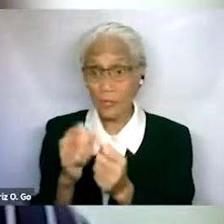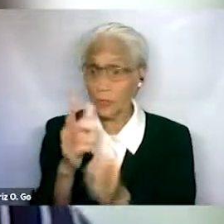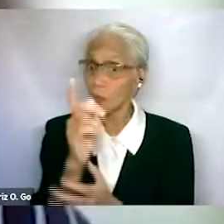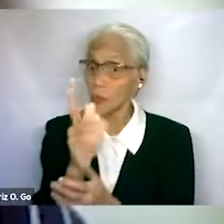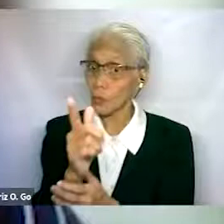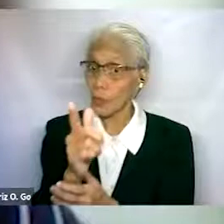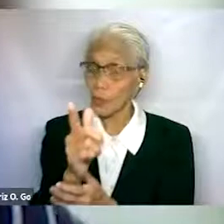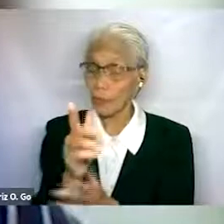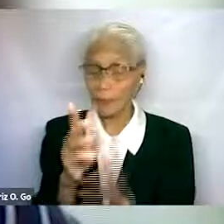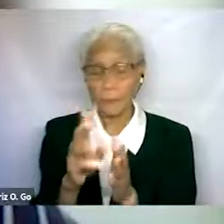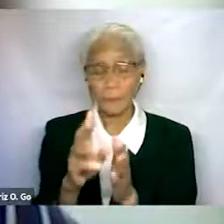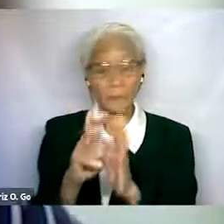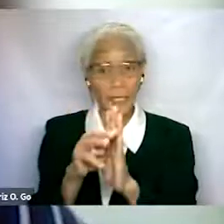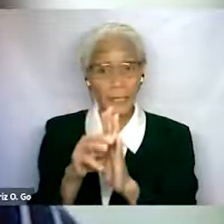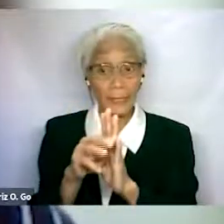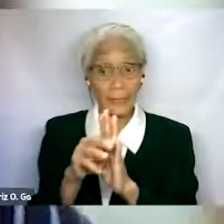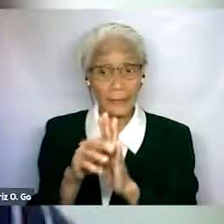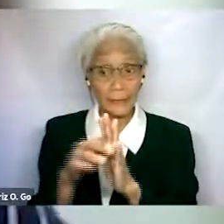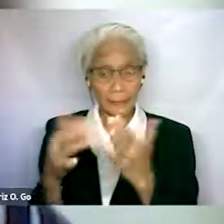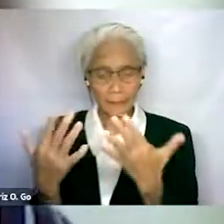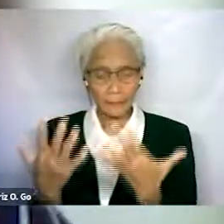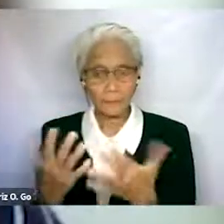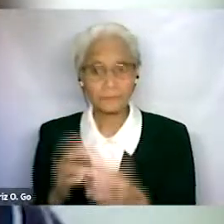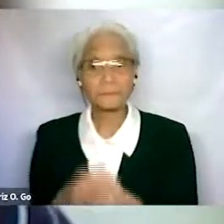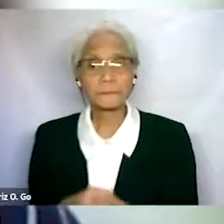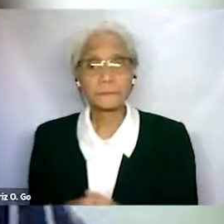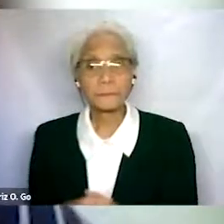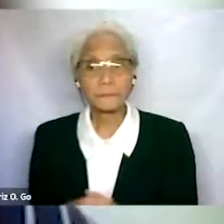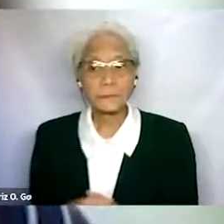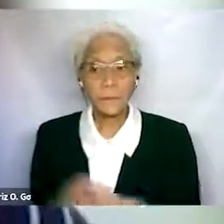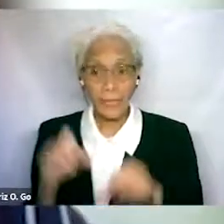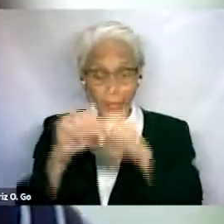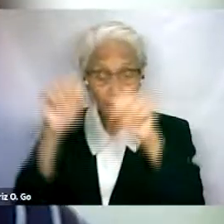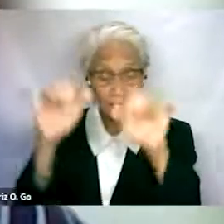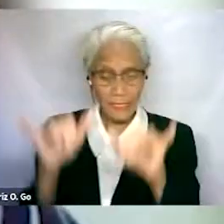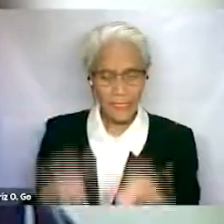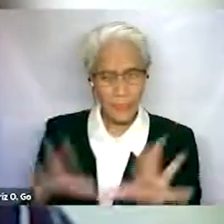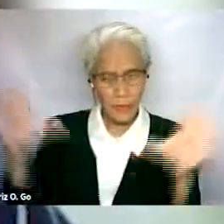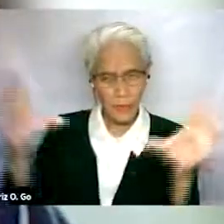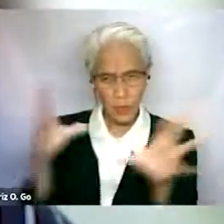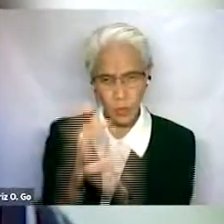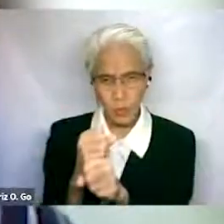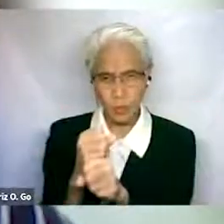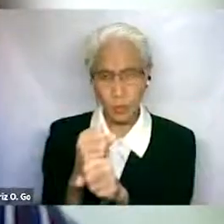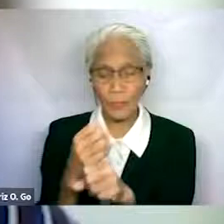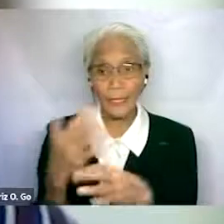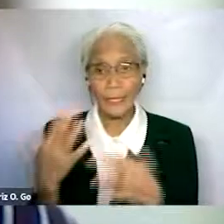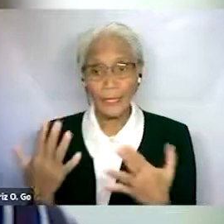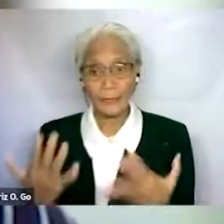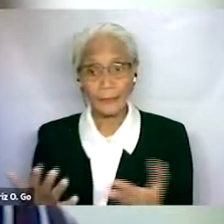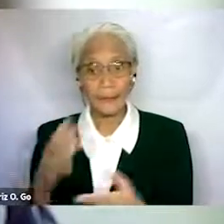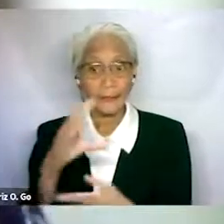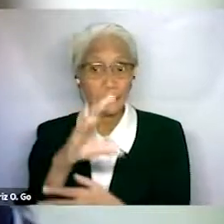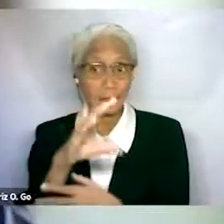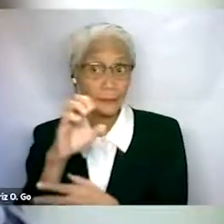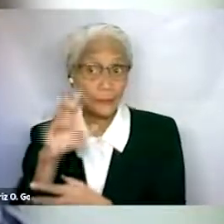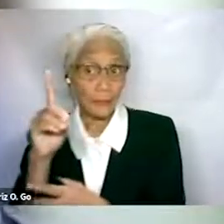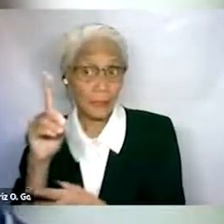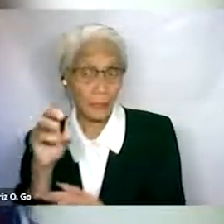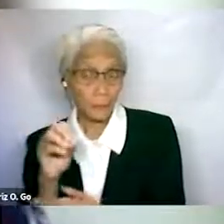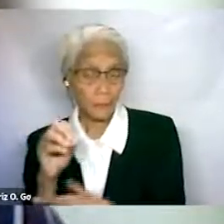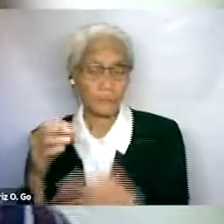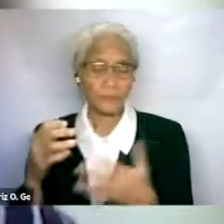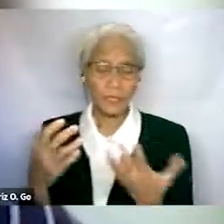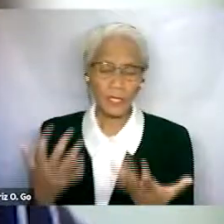of CEDAW in the human rights treaty system, very briefly, and then CEDAW and its principles and how they could be applicable to CRC as